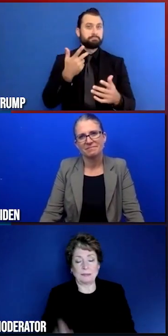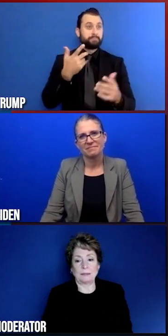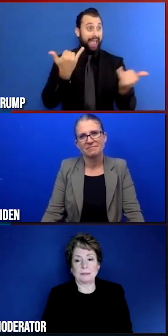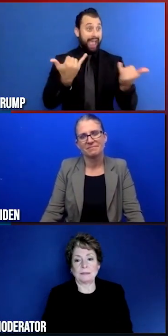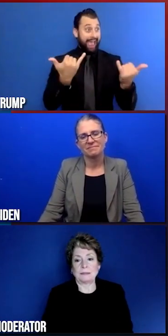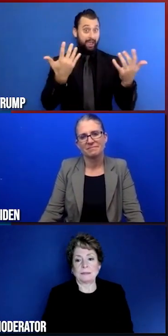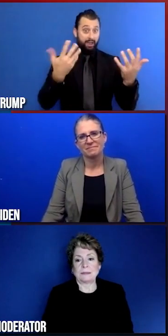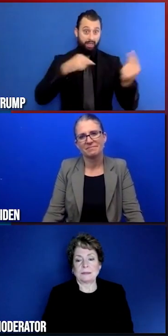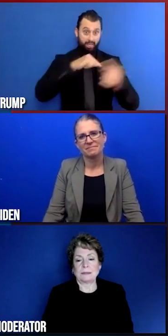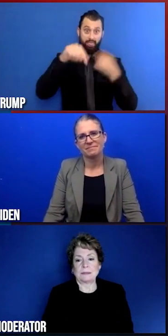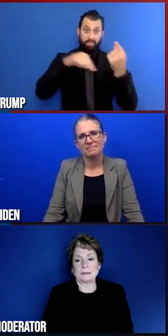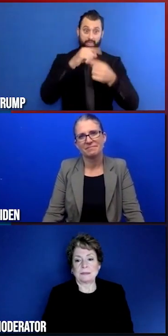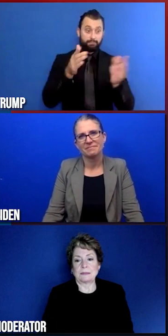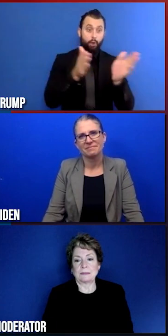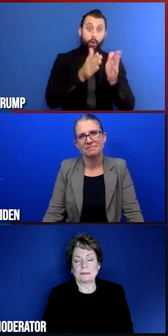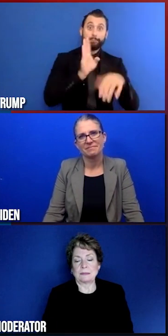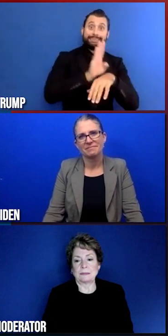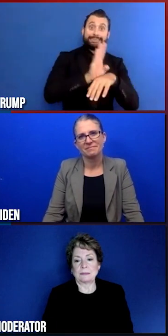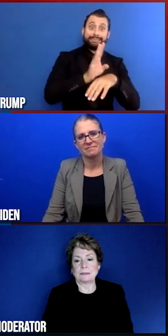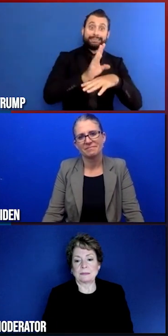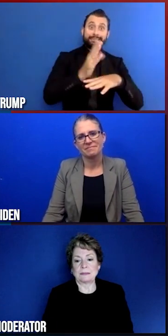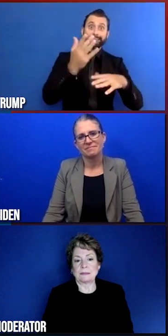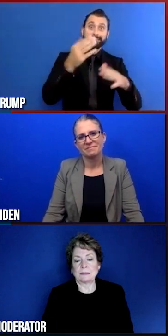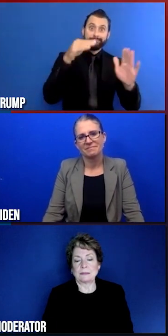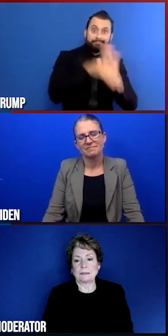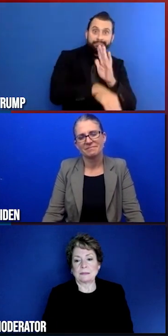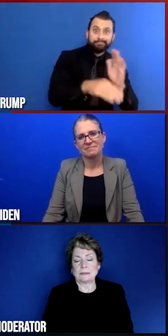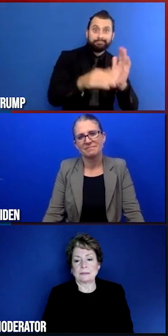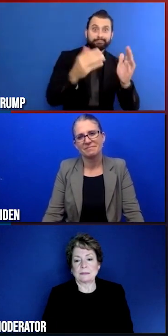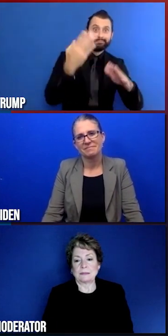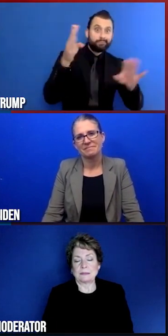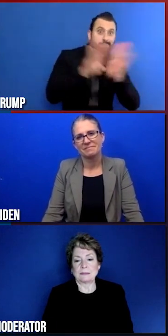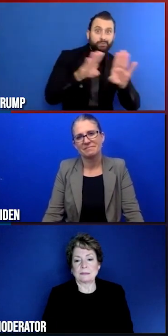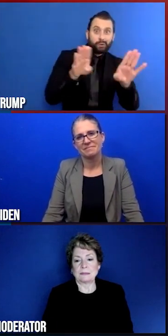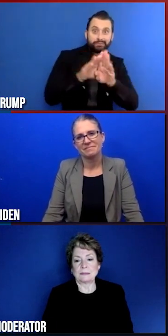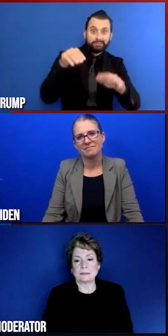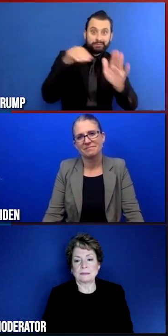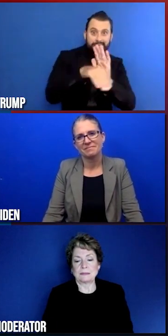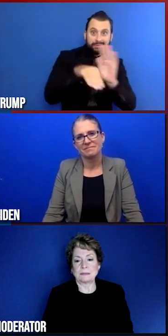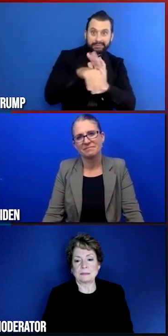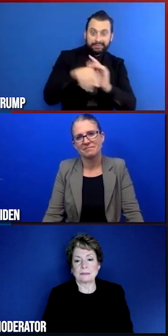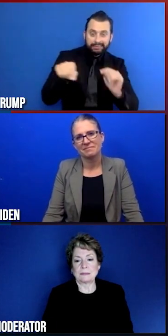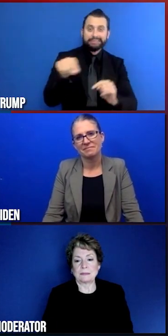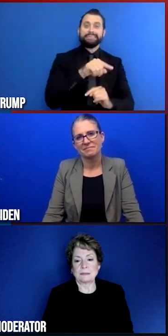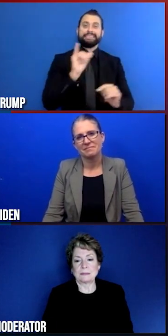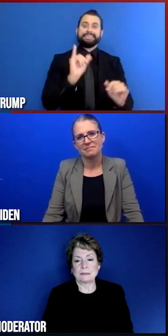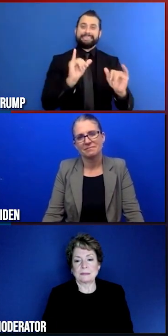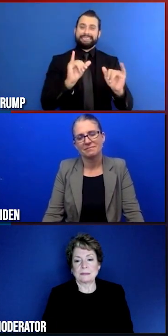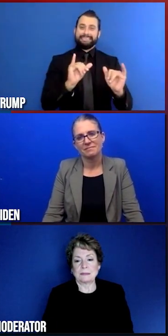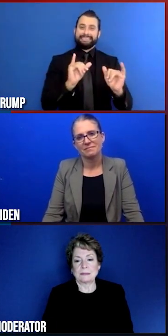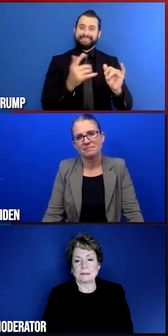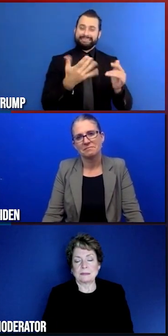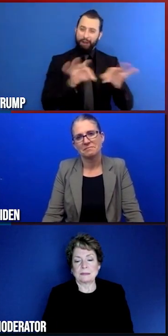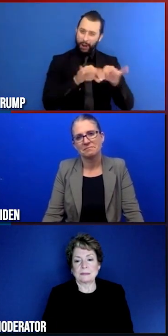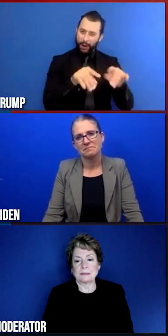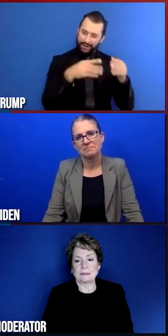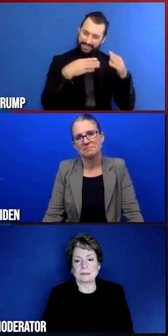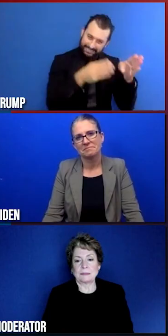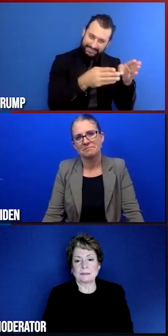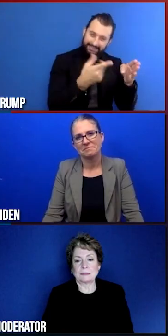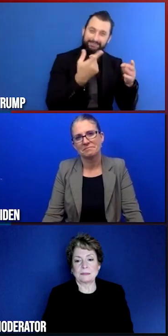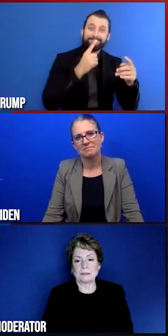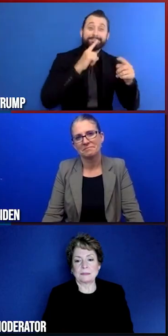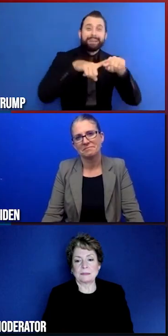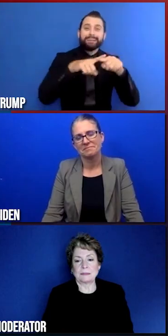I've lived in different places. I know different places. They're all different. Some places, $15 is not so bad. In other places,